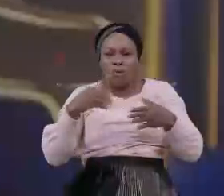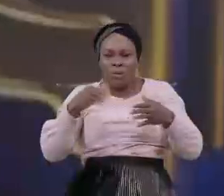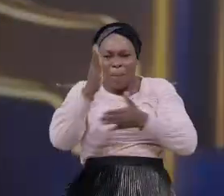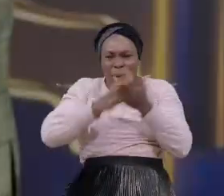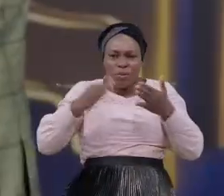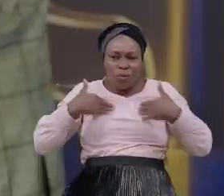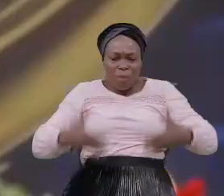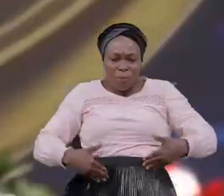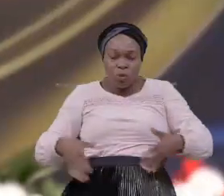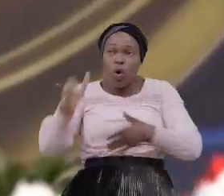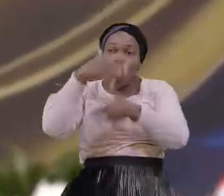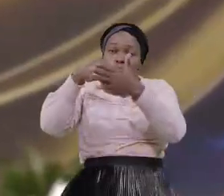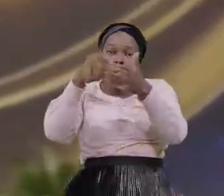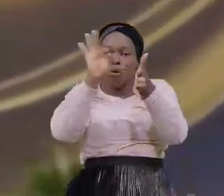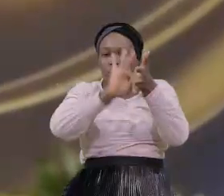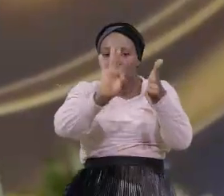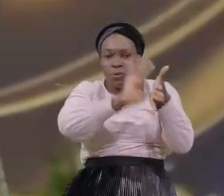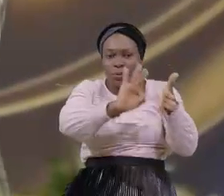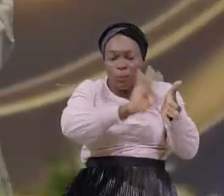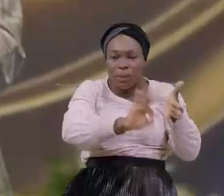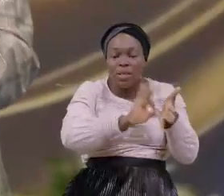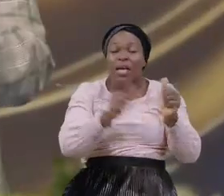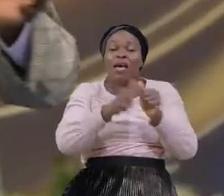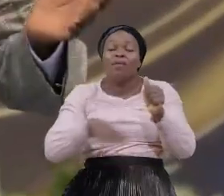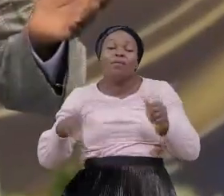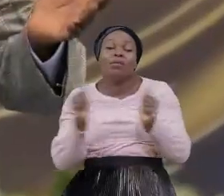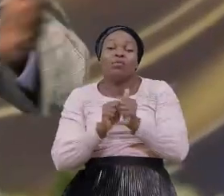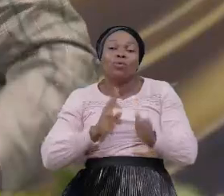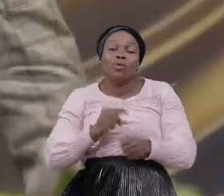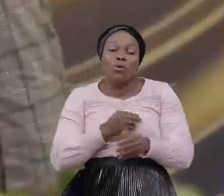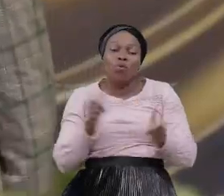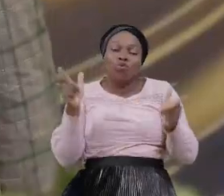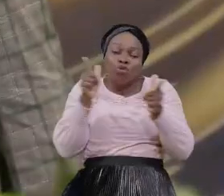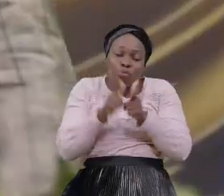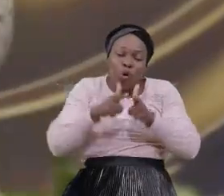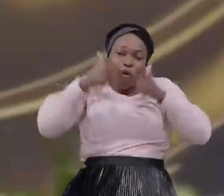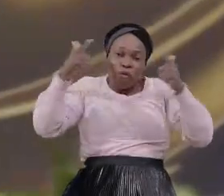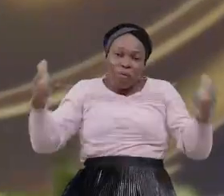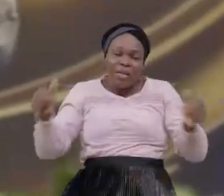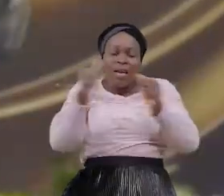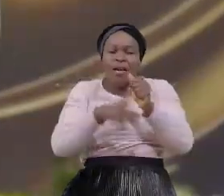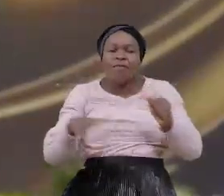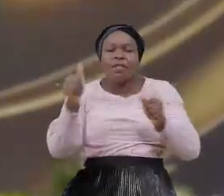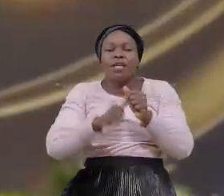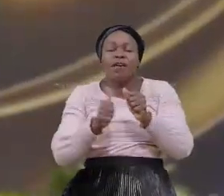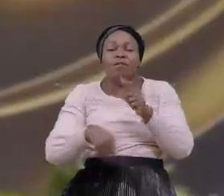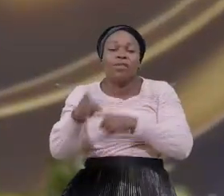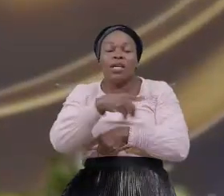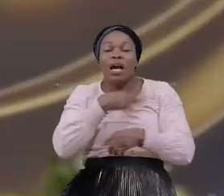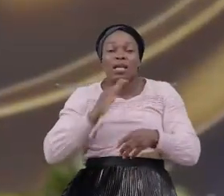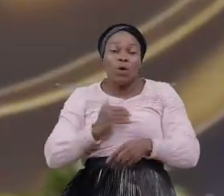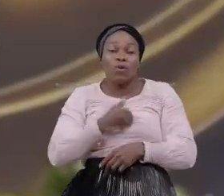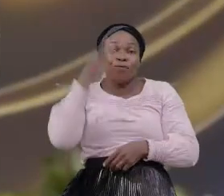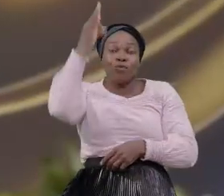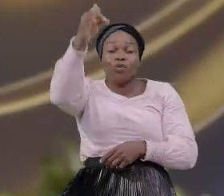And everything in us, the small and the great and everything, every day and our future,